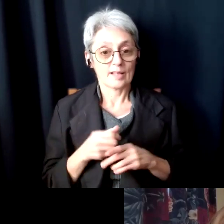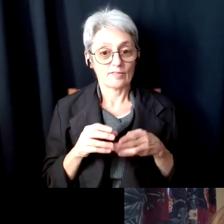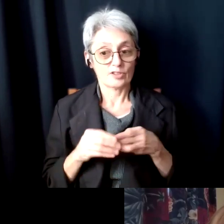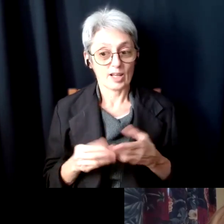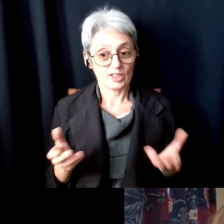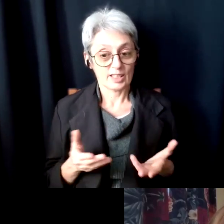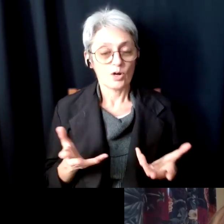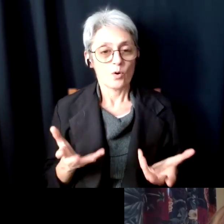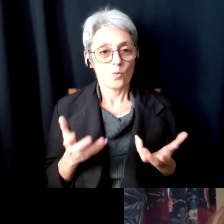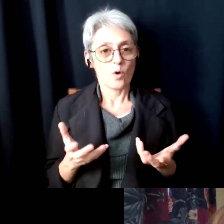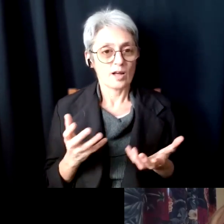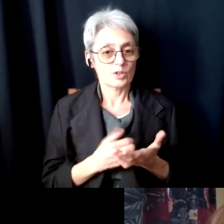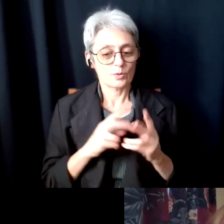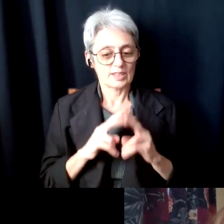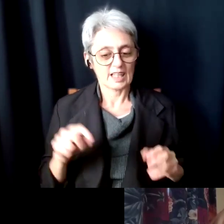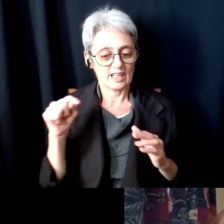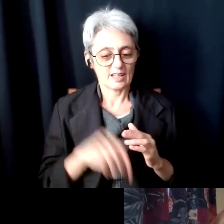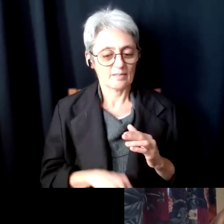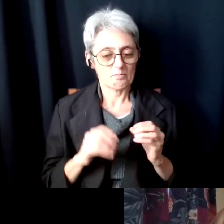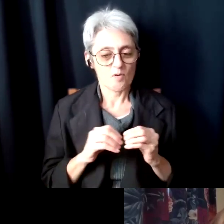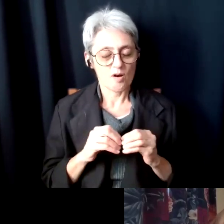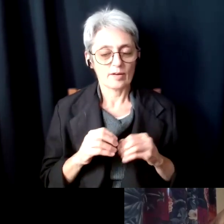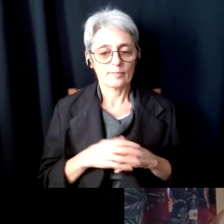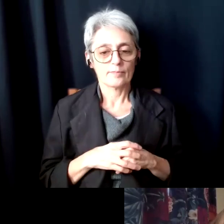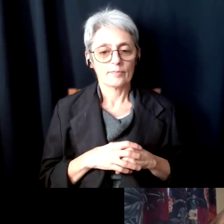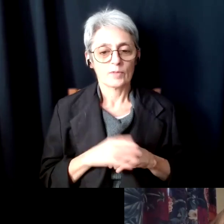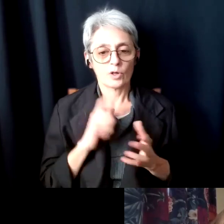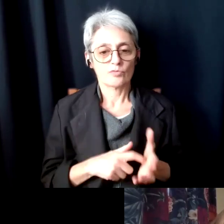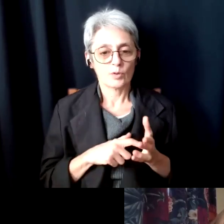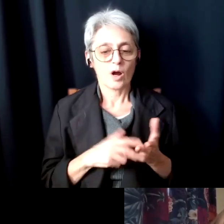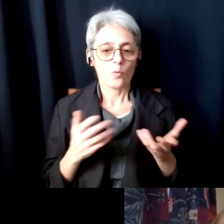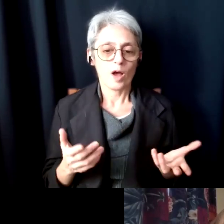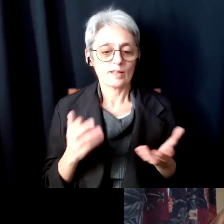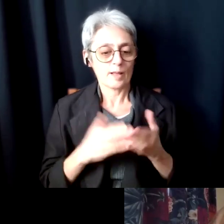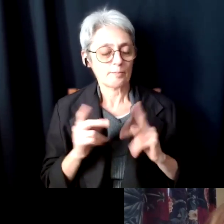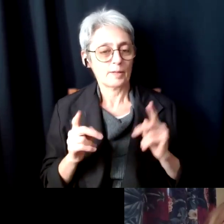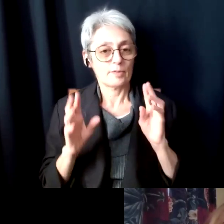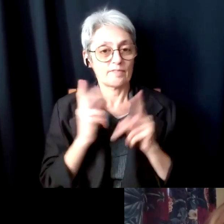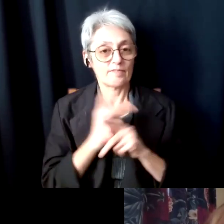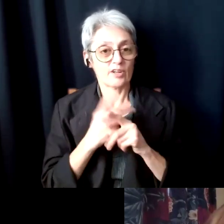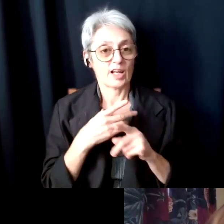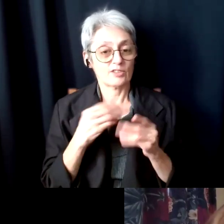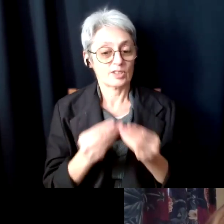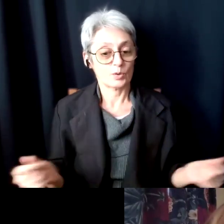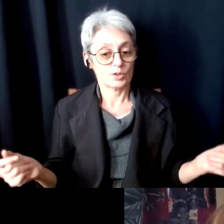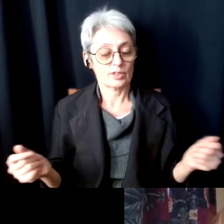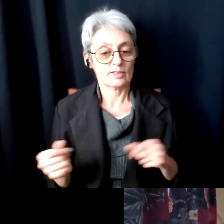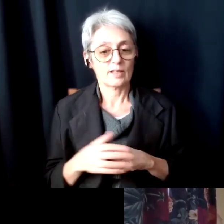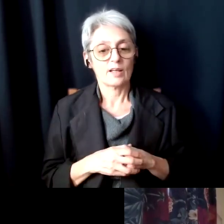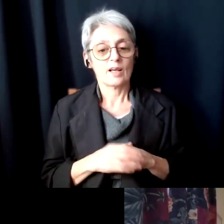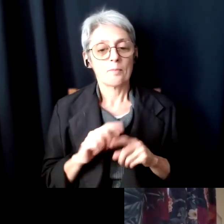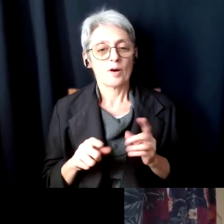to that because I think it's going to require, I think some people are already coming up with interesting solutions to that problem, but it's also going to require some